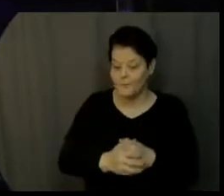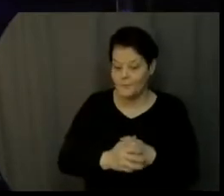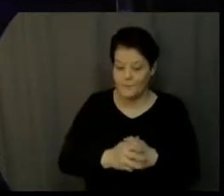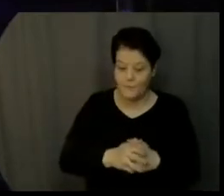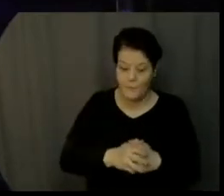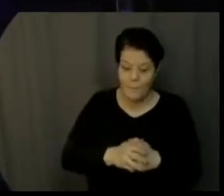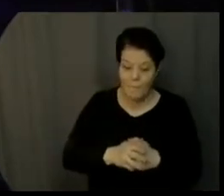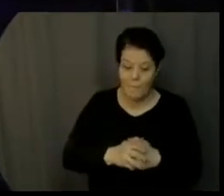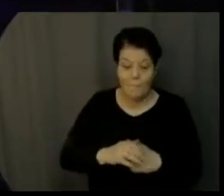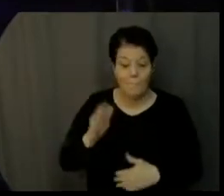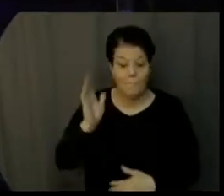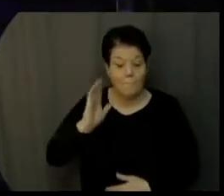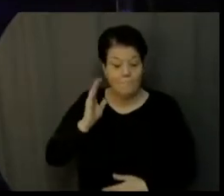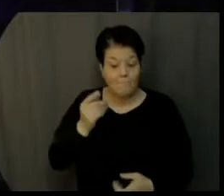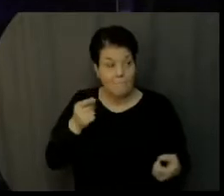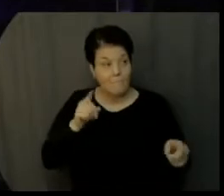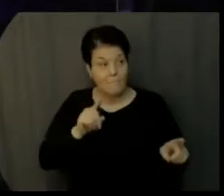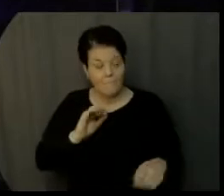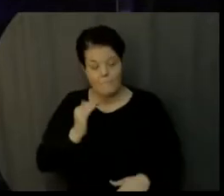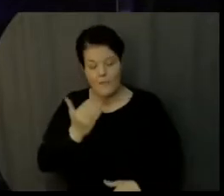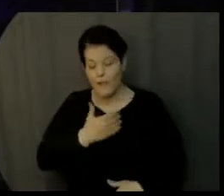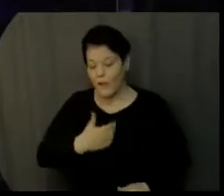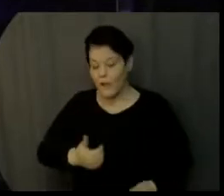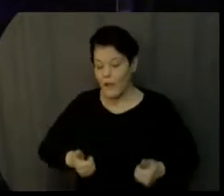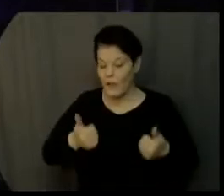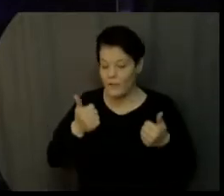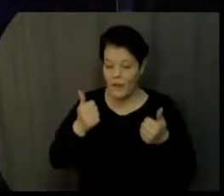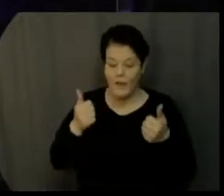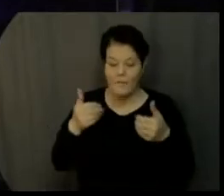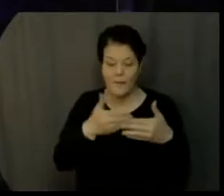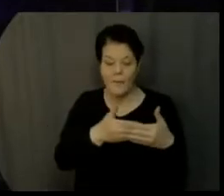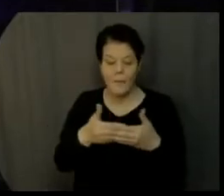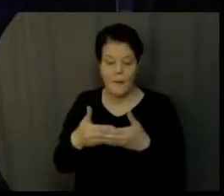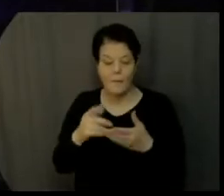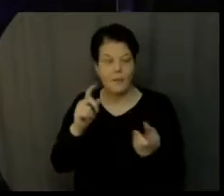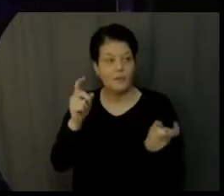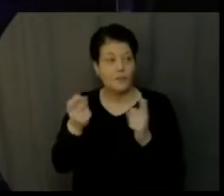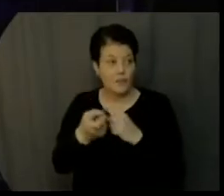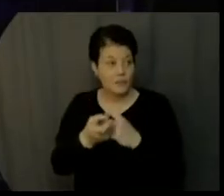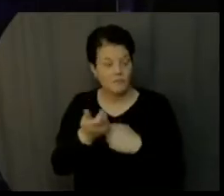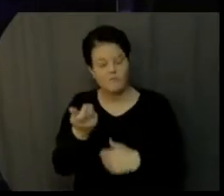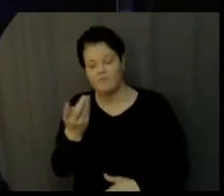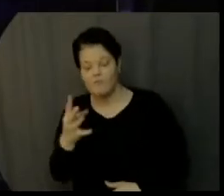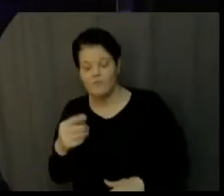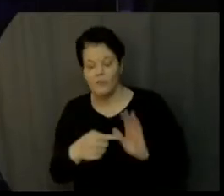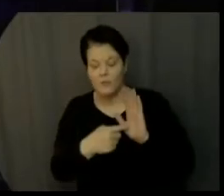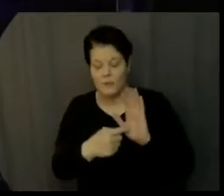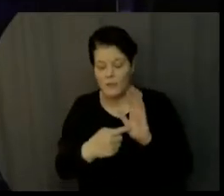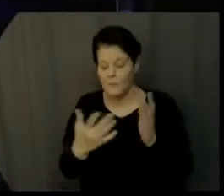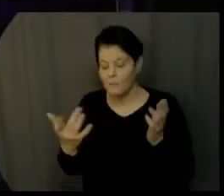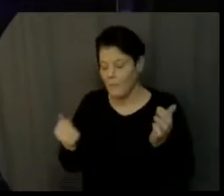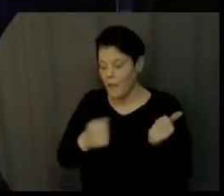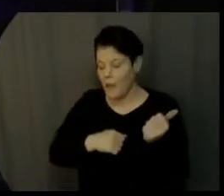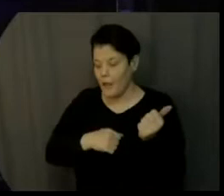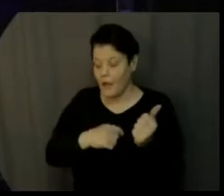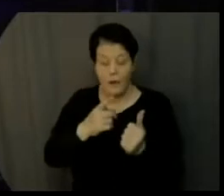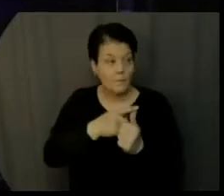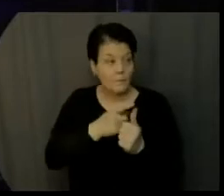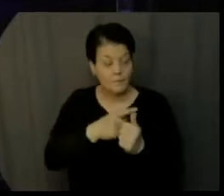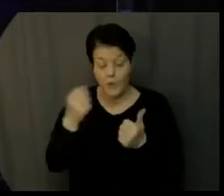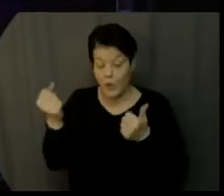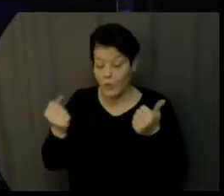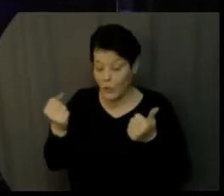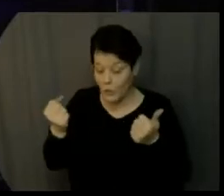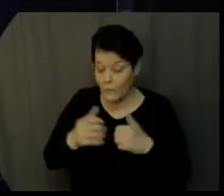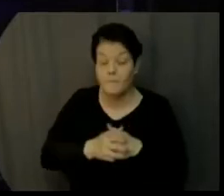of babies, baby all around when you come into the household of a family with a newborn, right? I mean, we had, Sarah and I